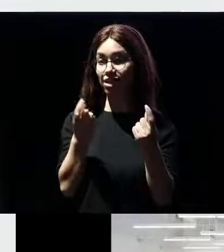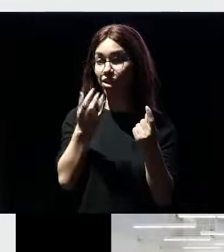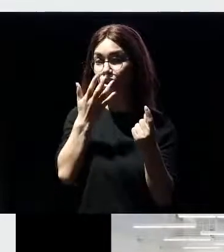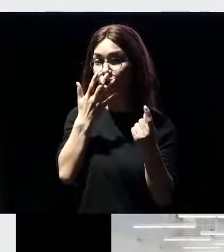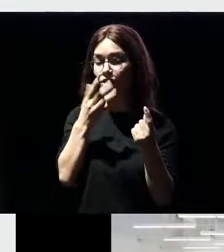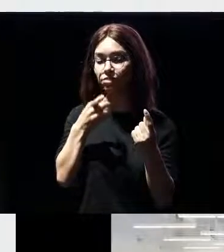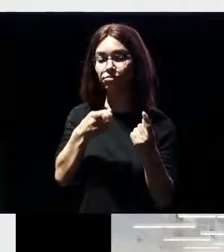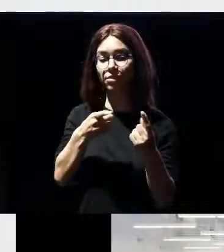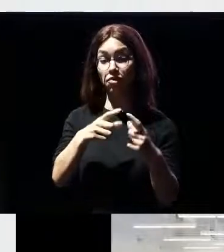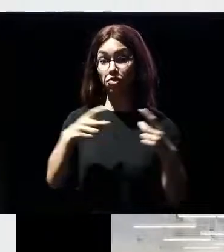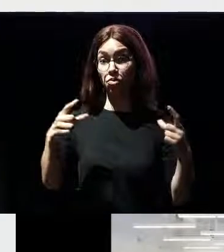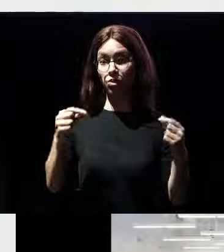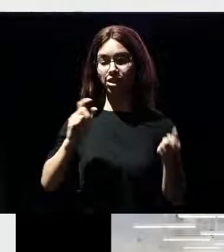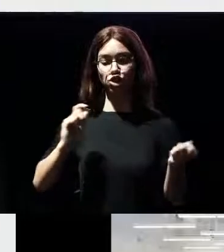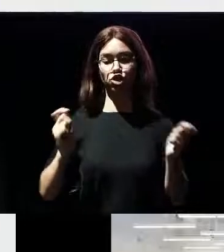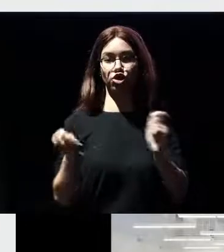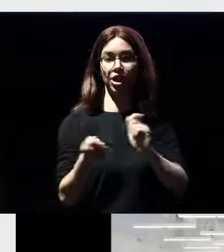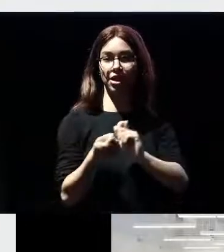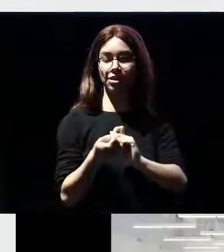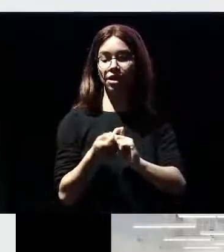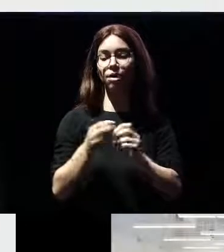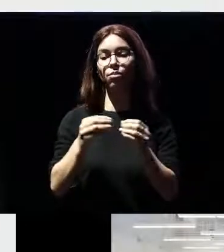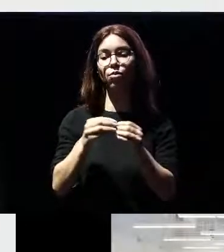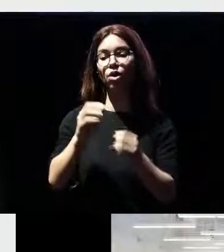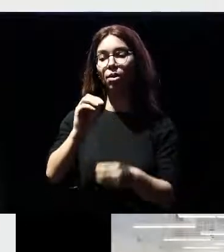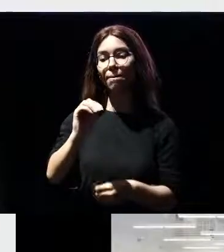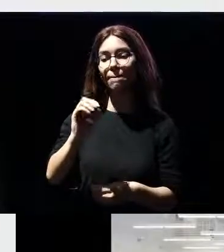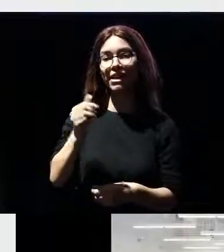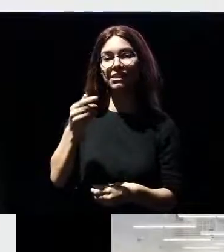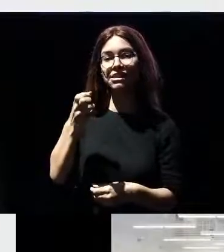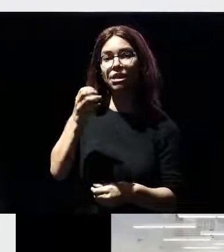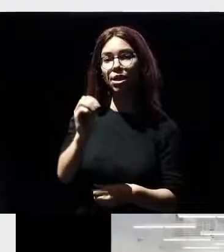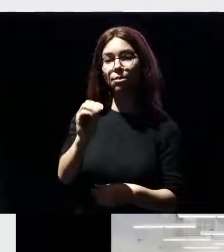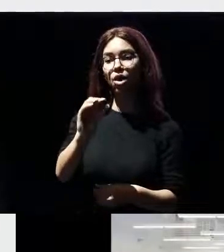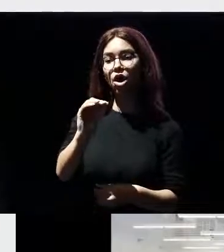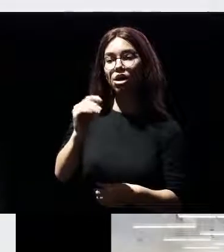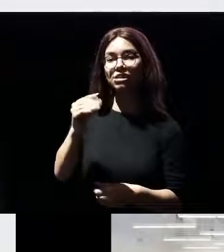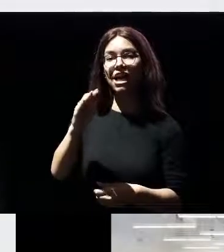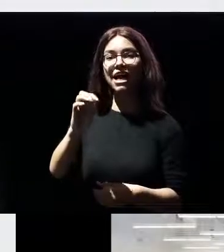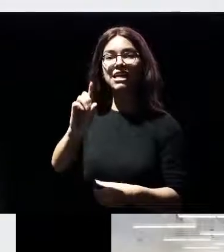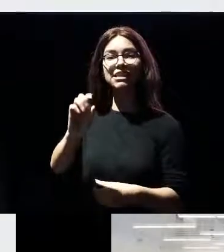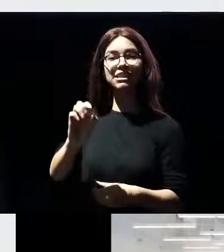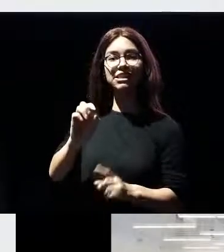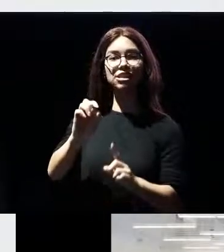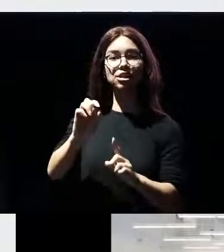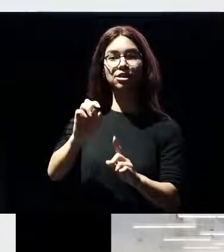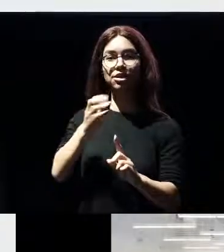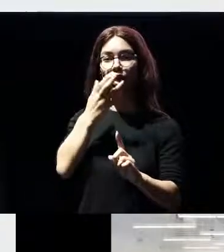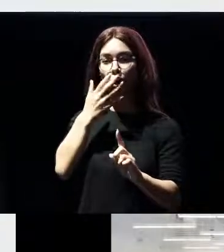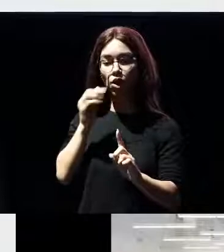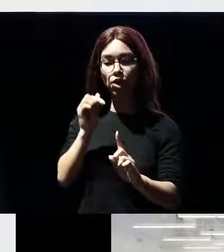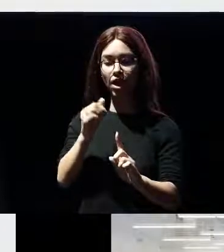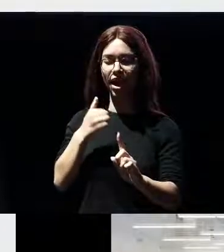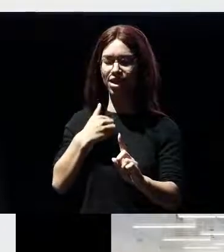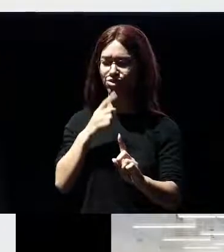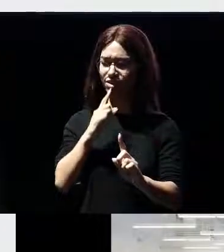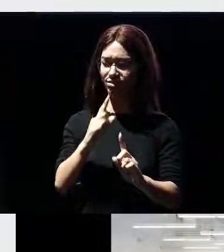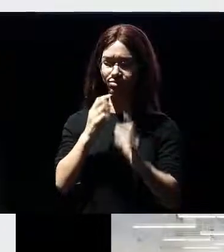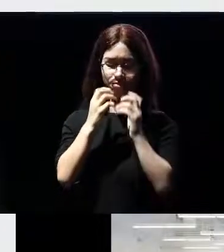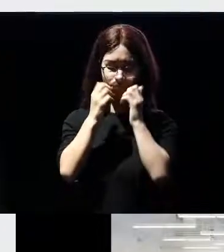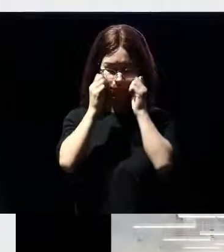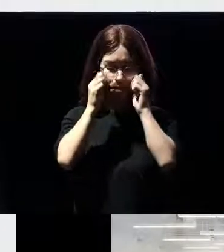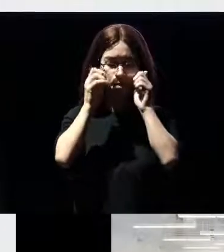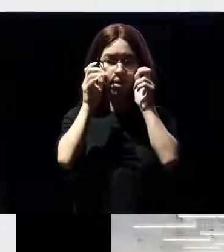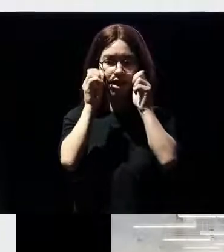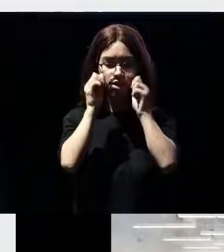changed to a magnesium oxide brick that has an incredible quality where